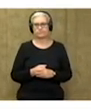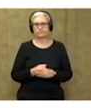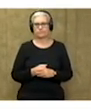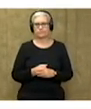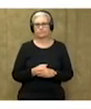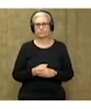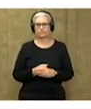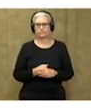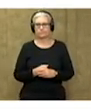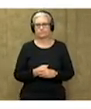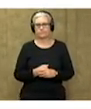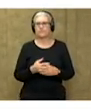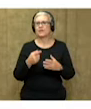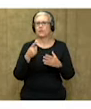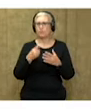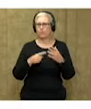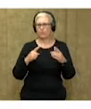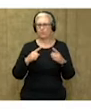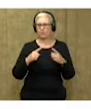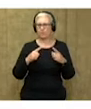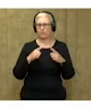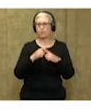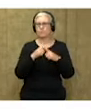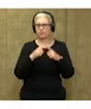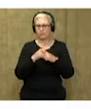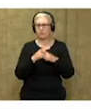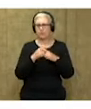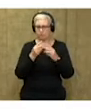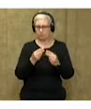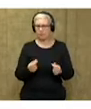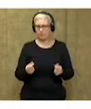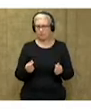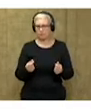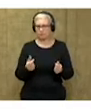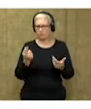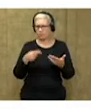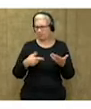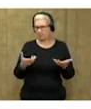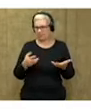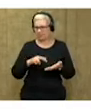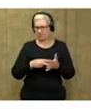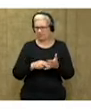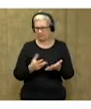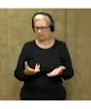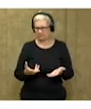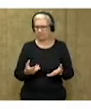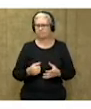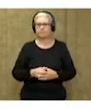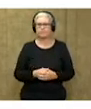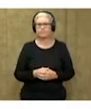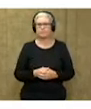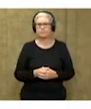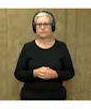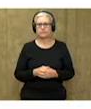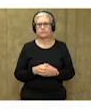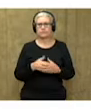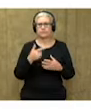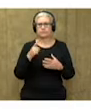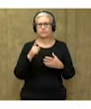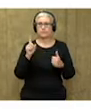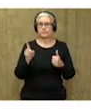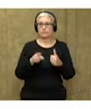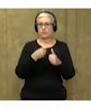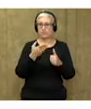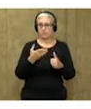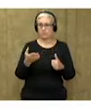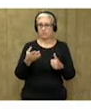Okay, first we're going to look at what is conflict resolution, okay? And when we're looking at that, the first thing we're going to